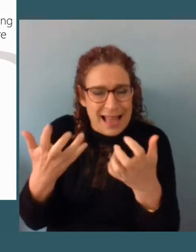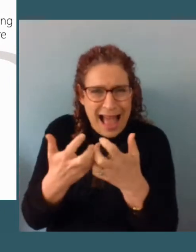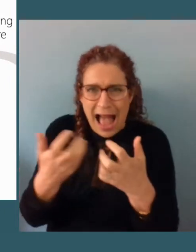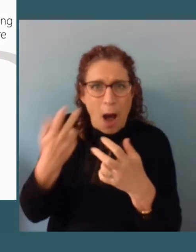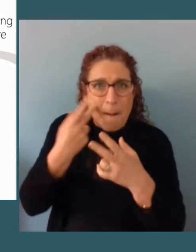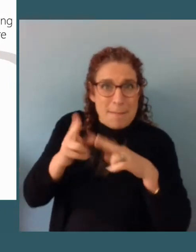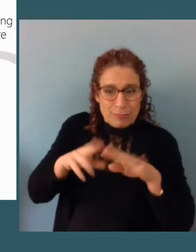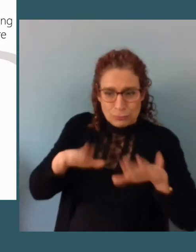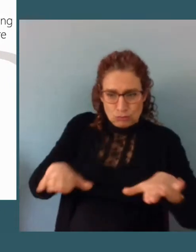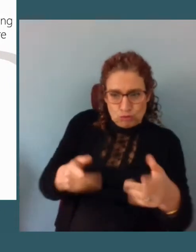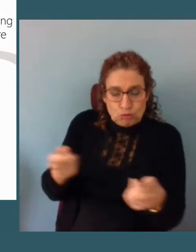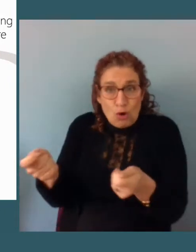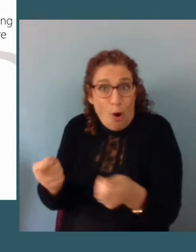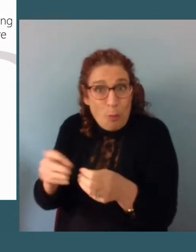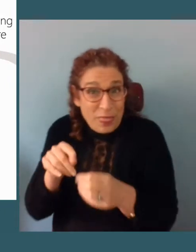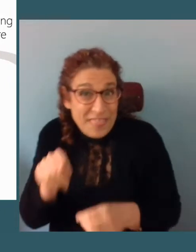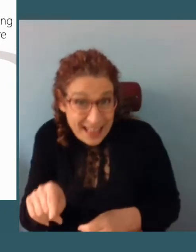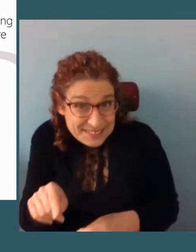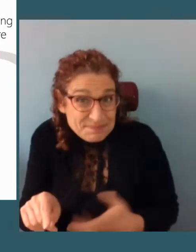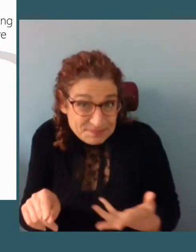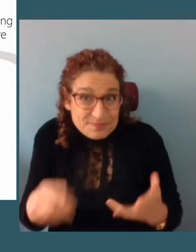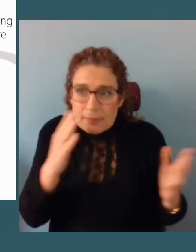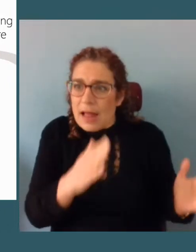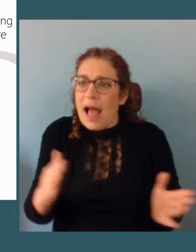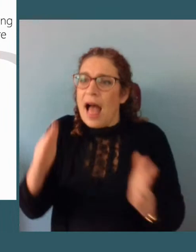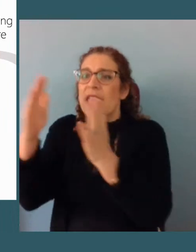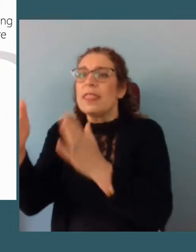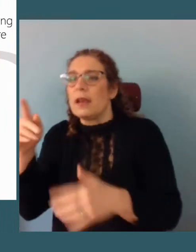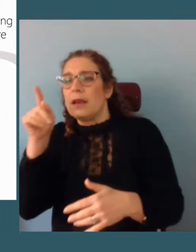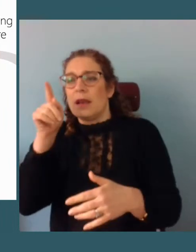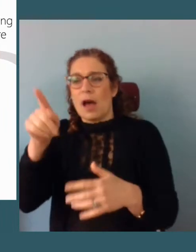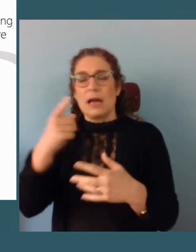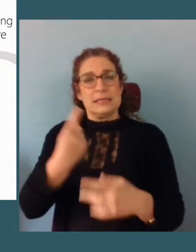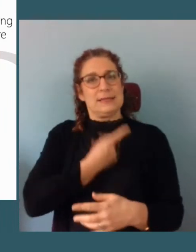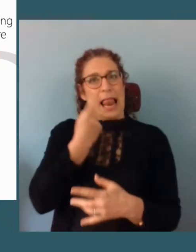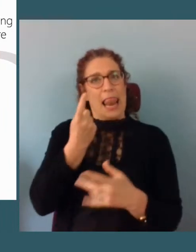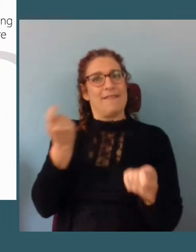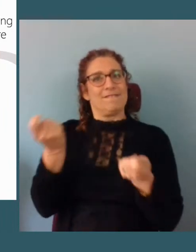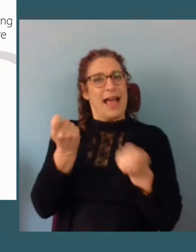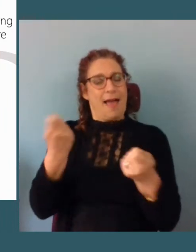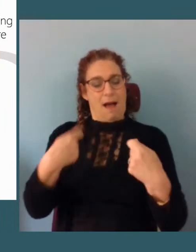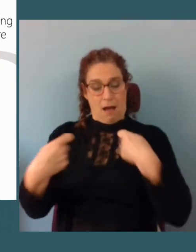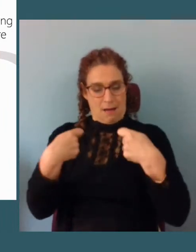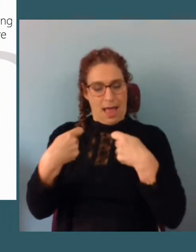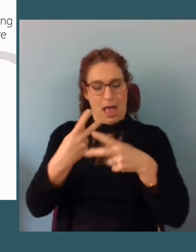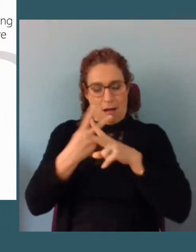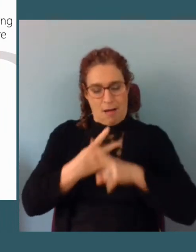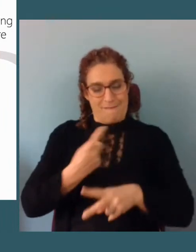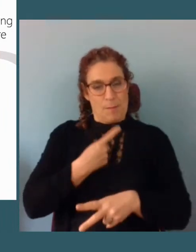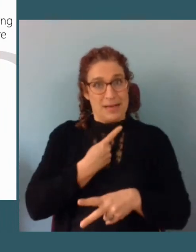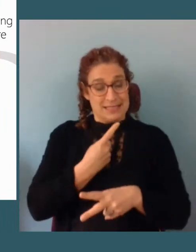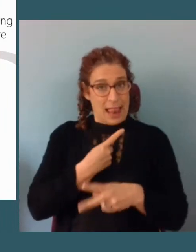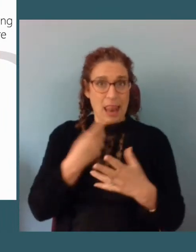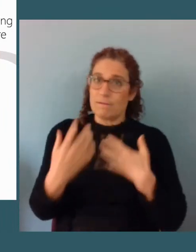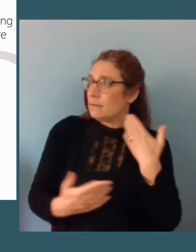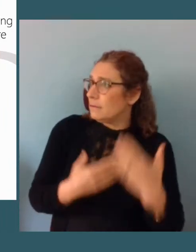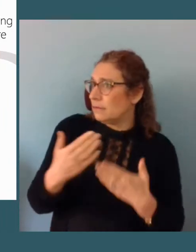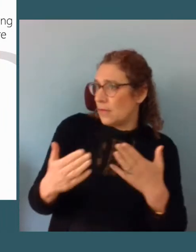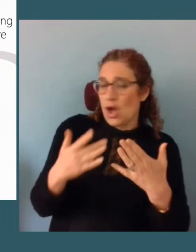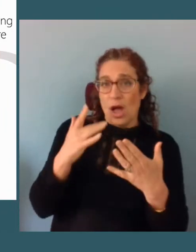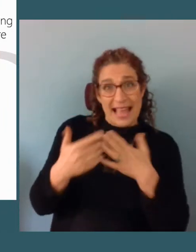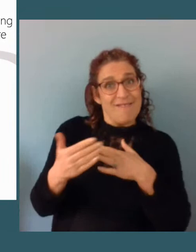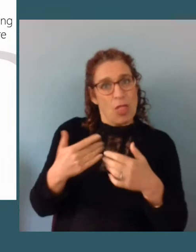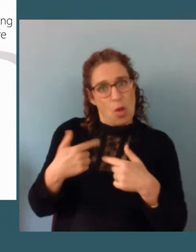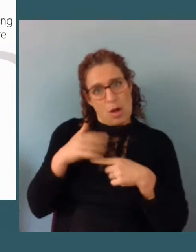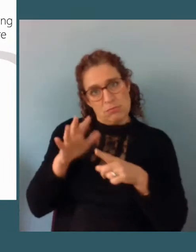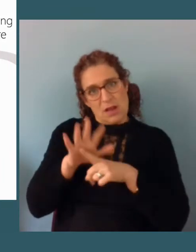children. And then there's the obviously maintaining self-care. So how do we keep ourselves well whilst having a diagnosis of food